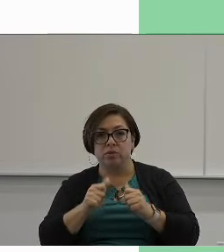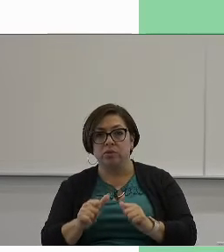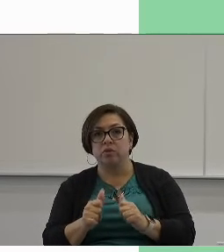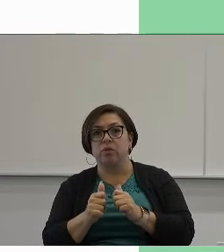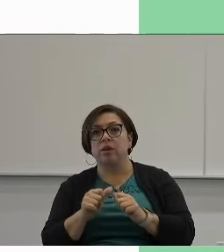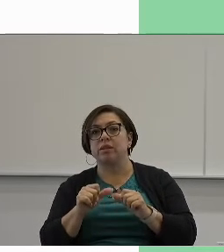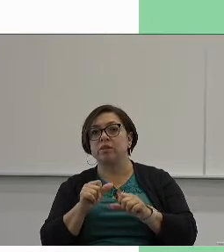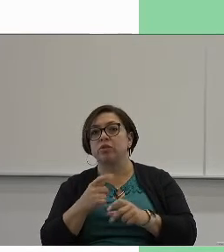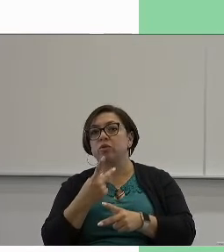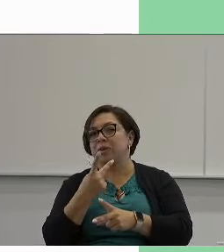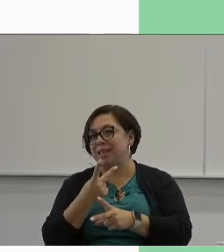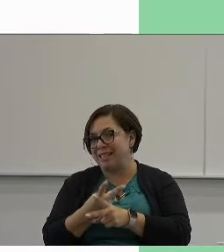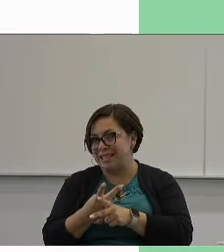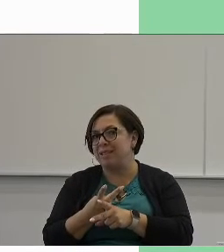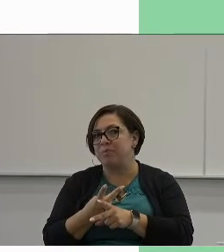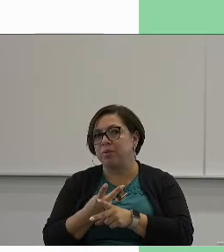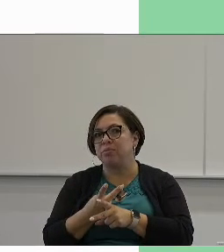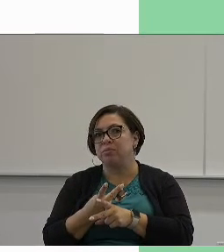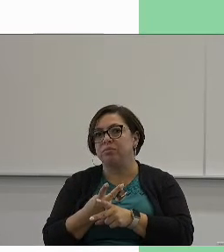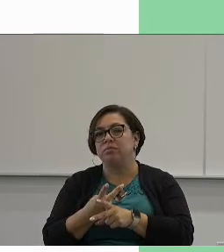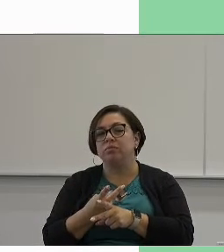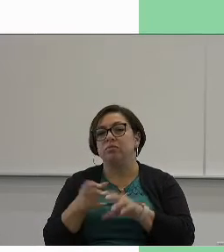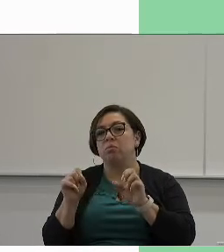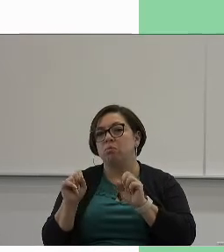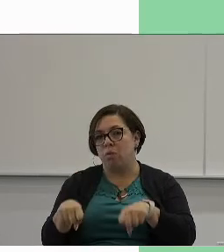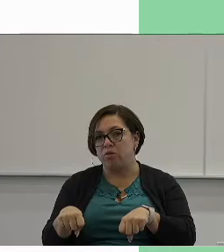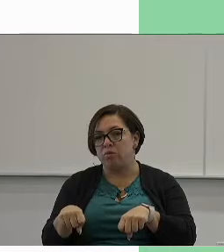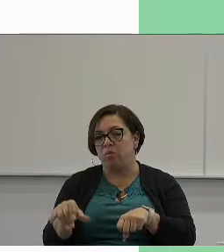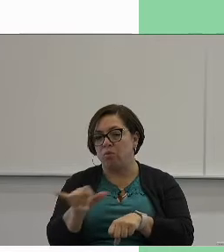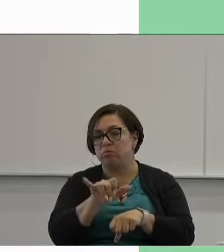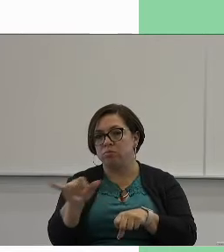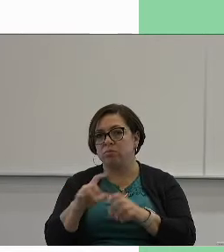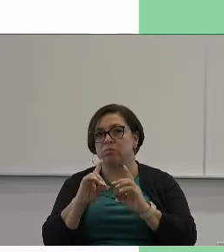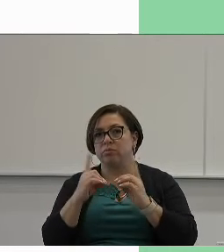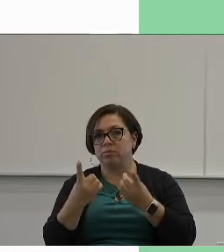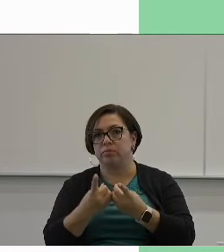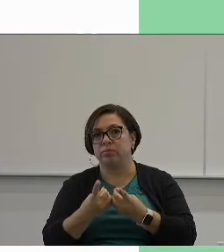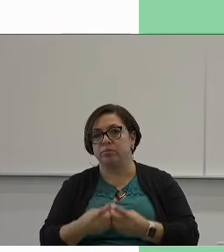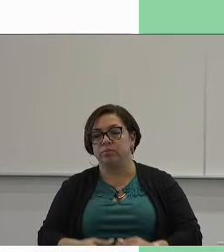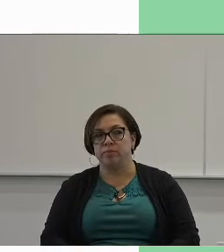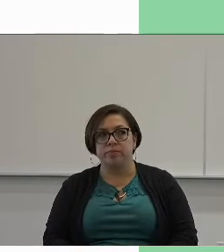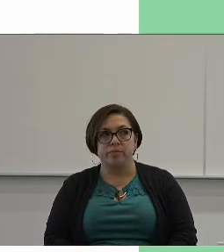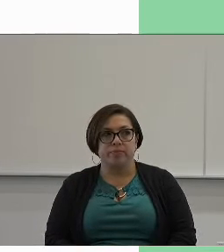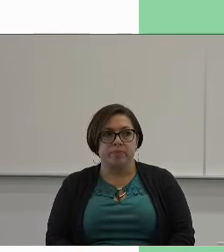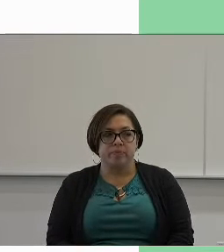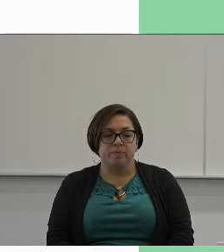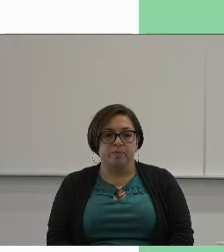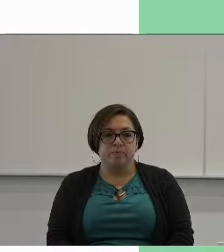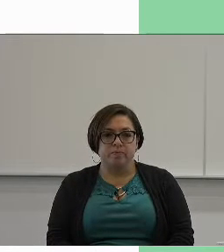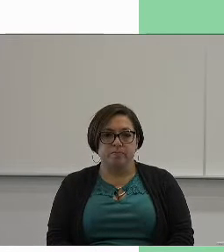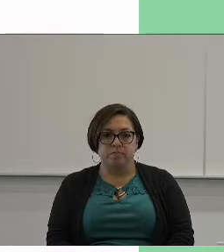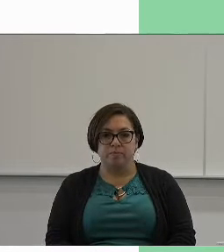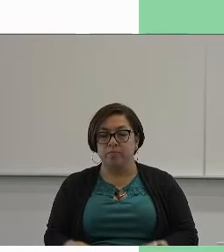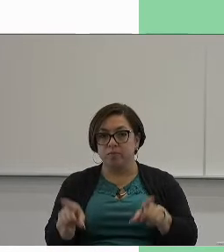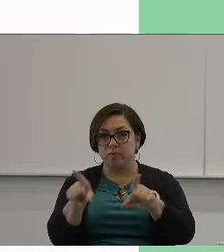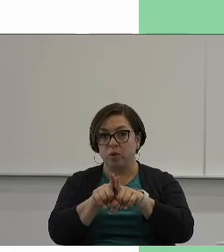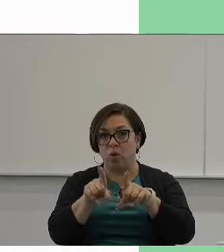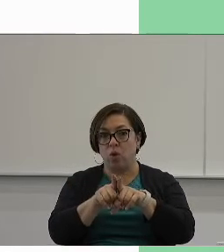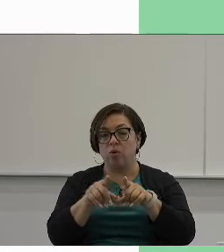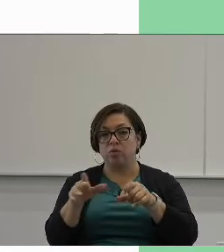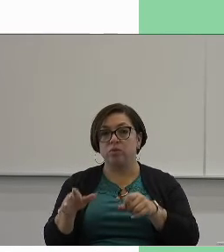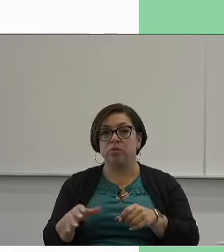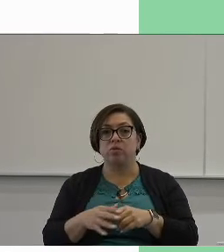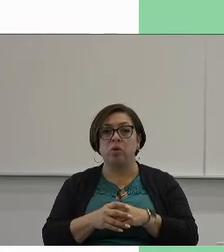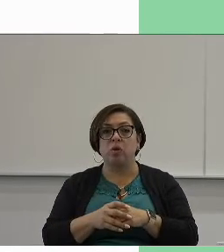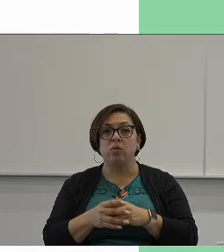interest in neighborhoods wherever possible in the same district. We're also rebalancing population